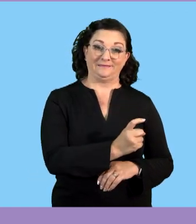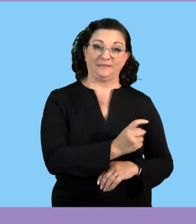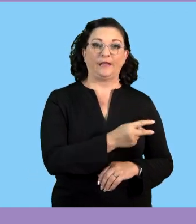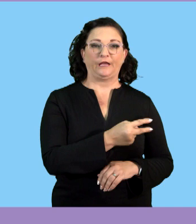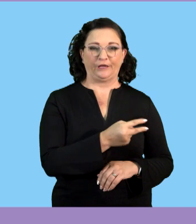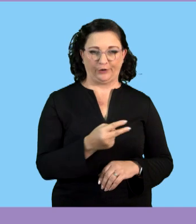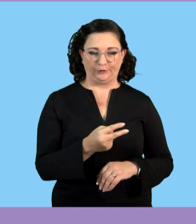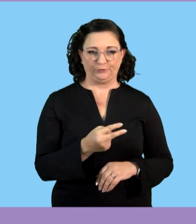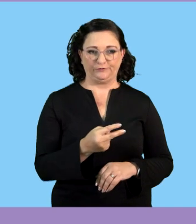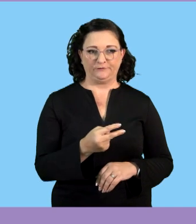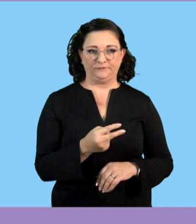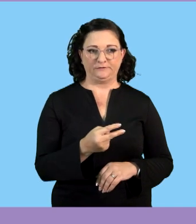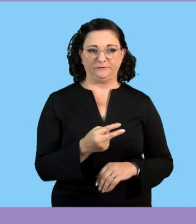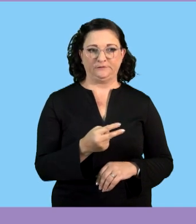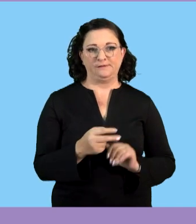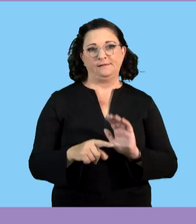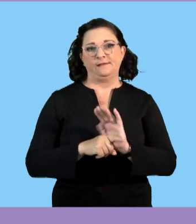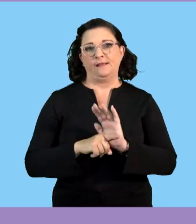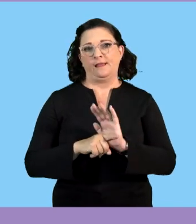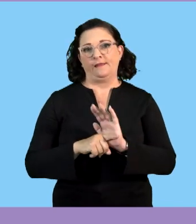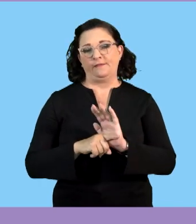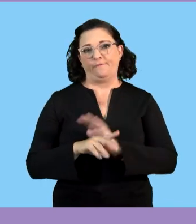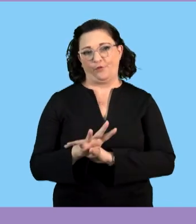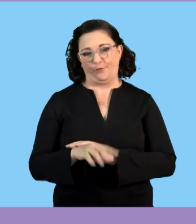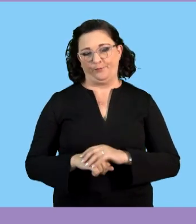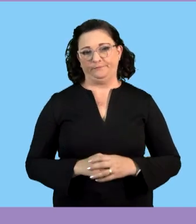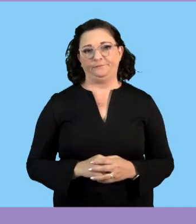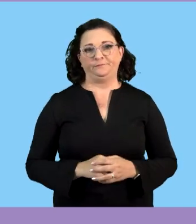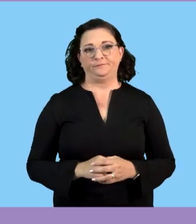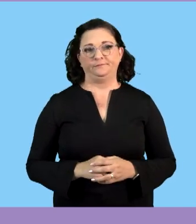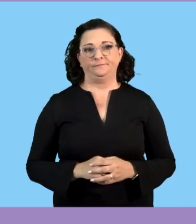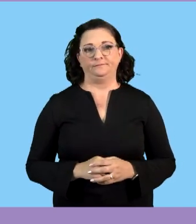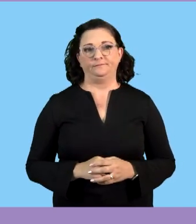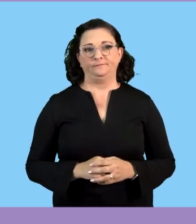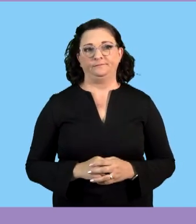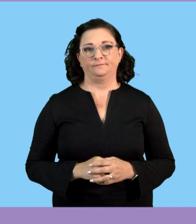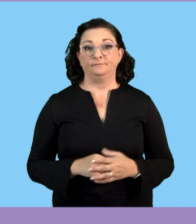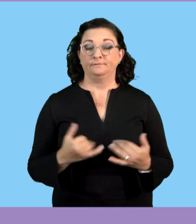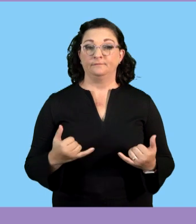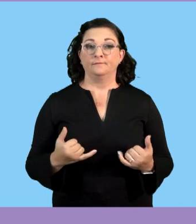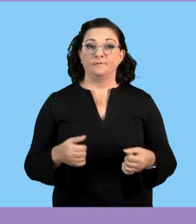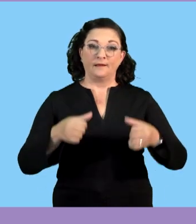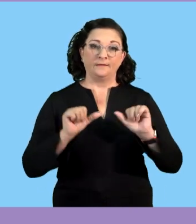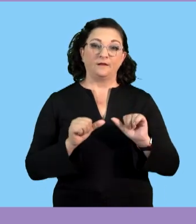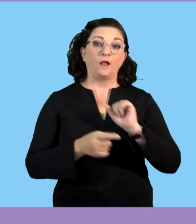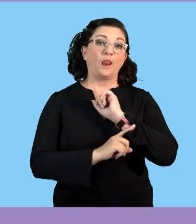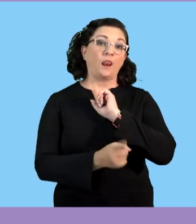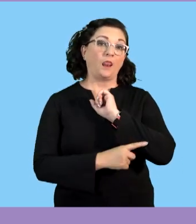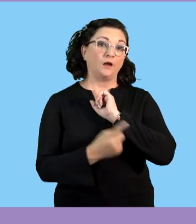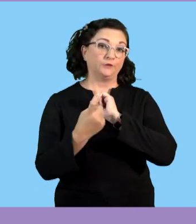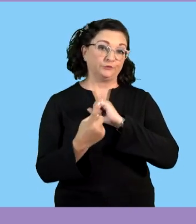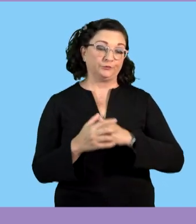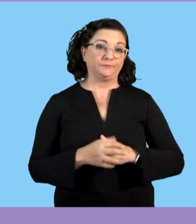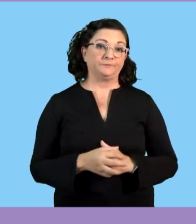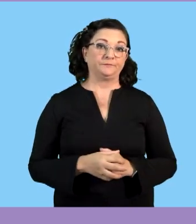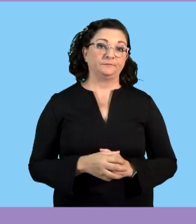our x is equal to negative 4, just like that. Let's